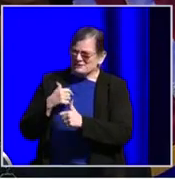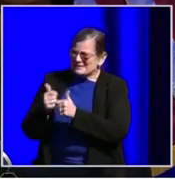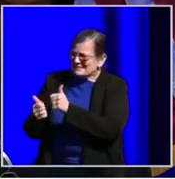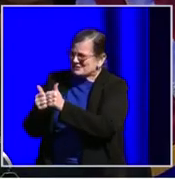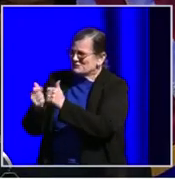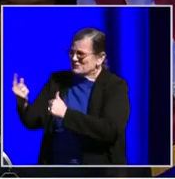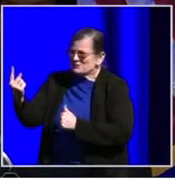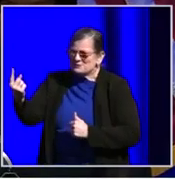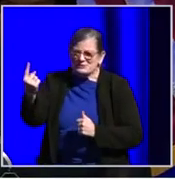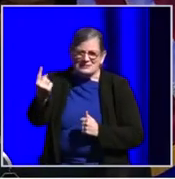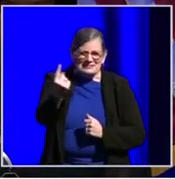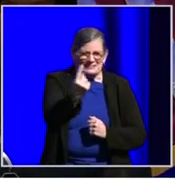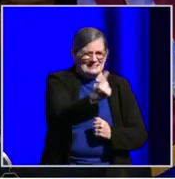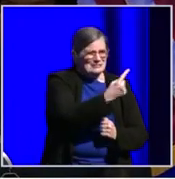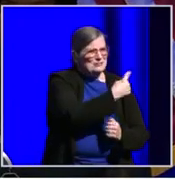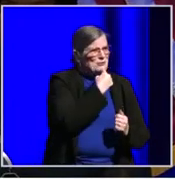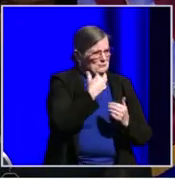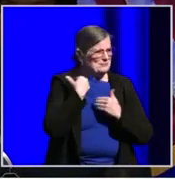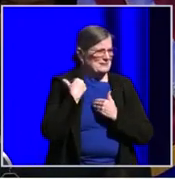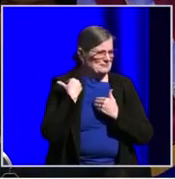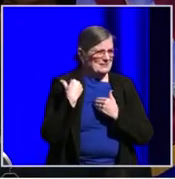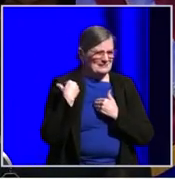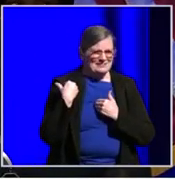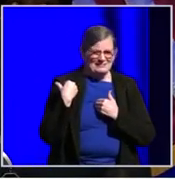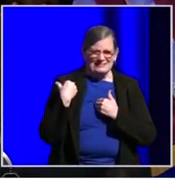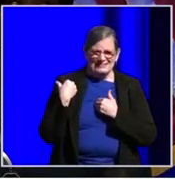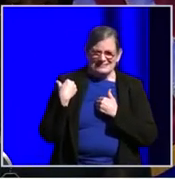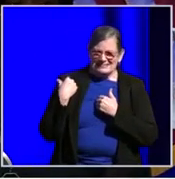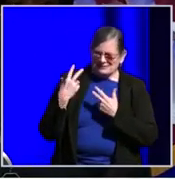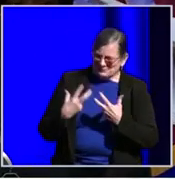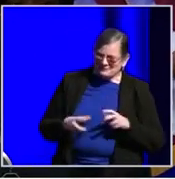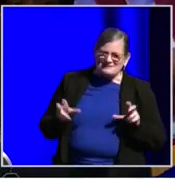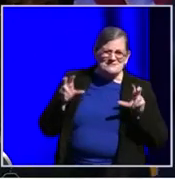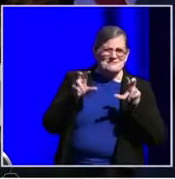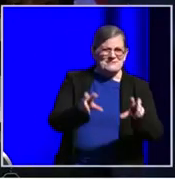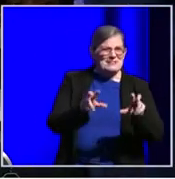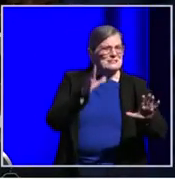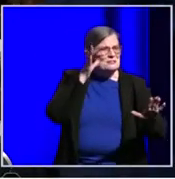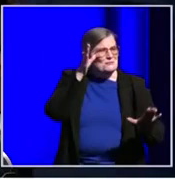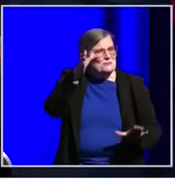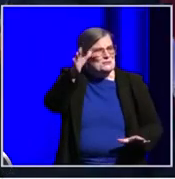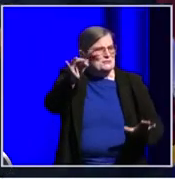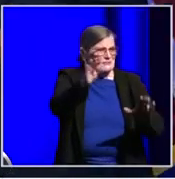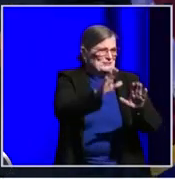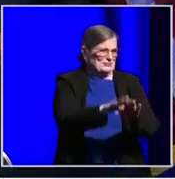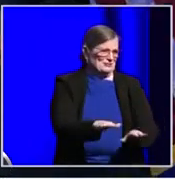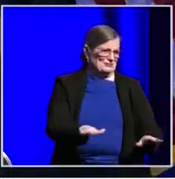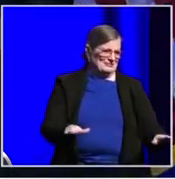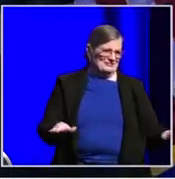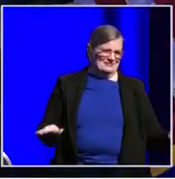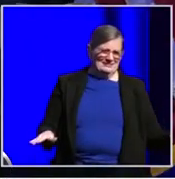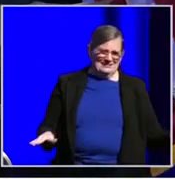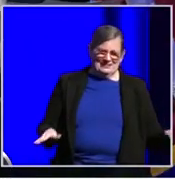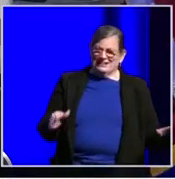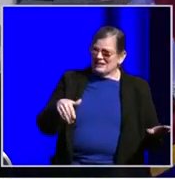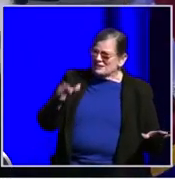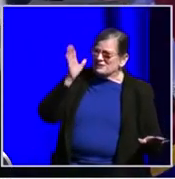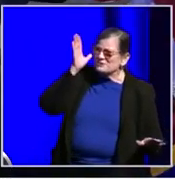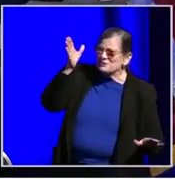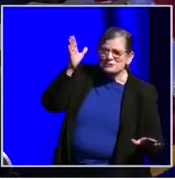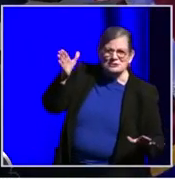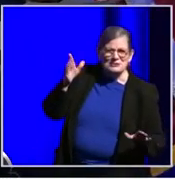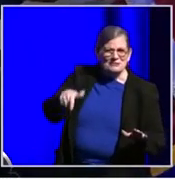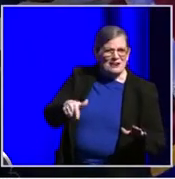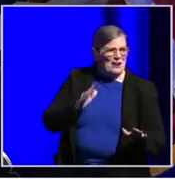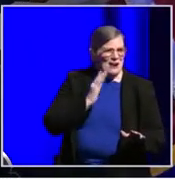hold and invest wisely in the future of our kids. After all, their future is our future. As elected Attorney